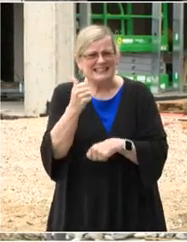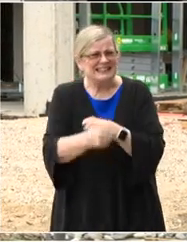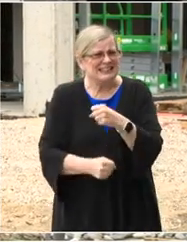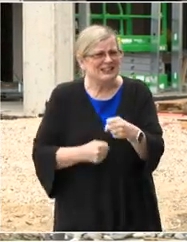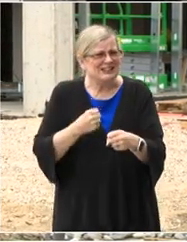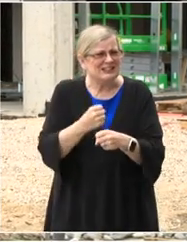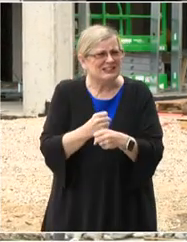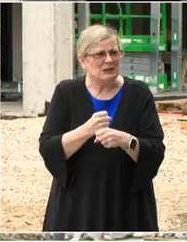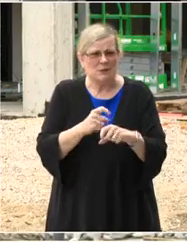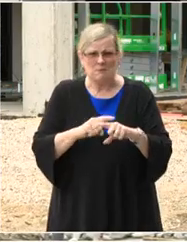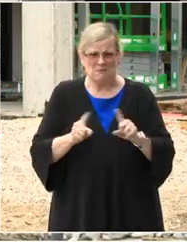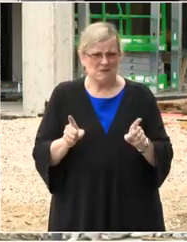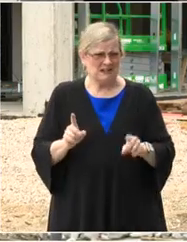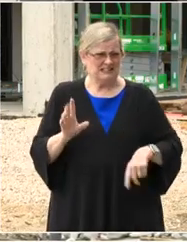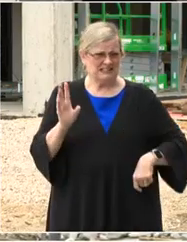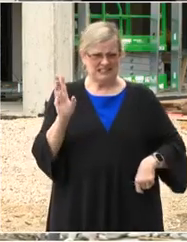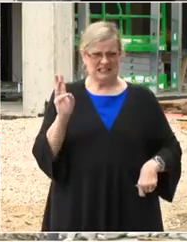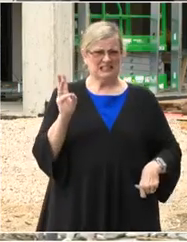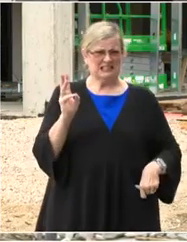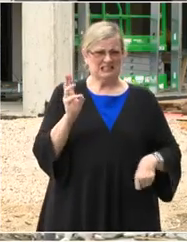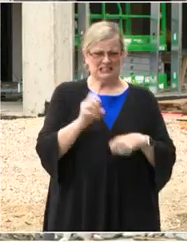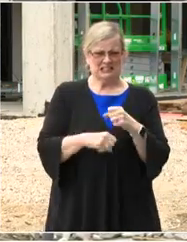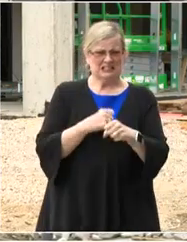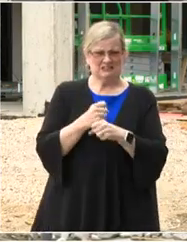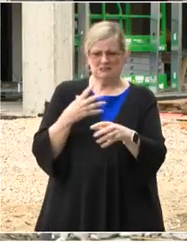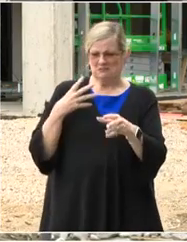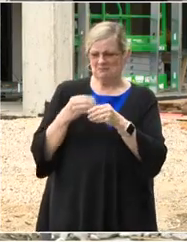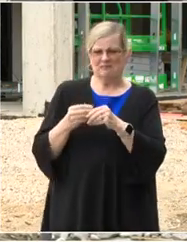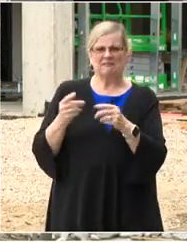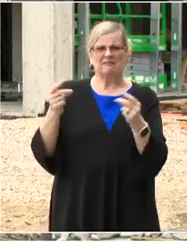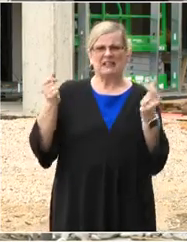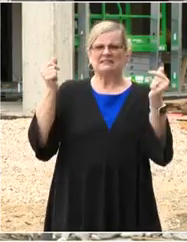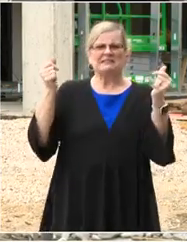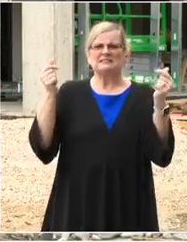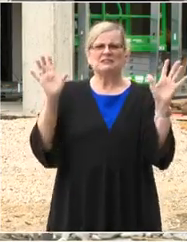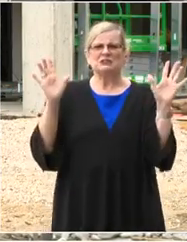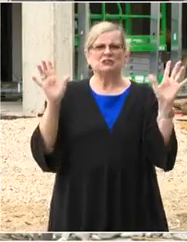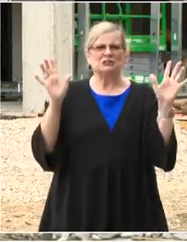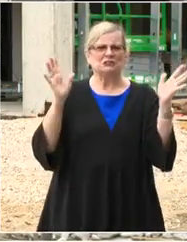just over 6. That deserves a round of applause.